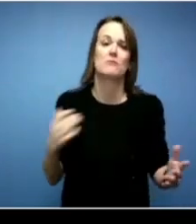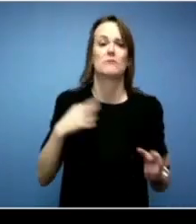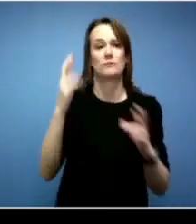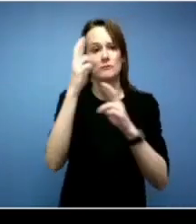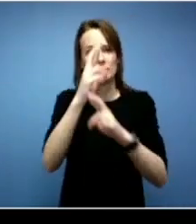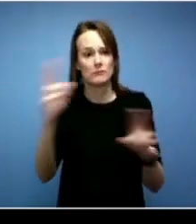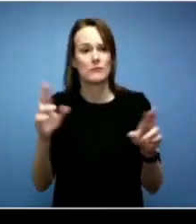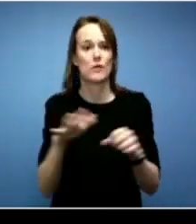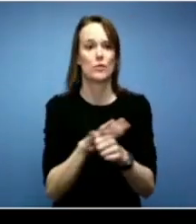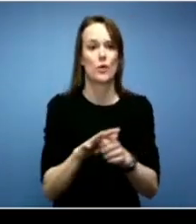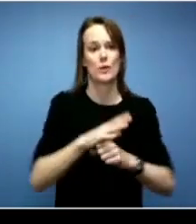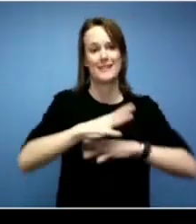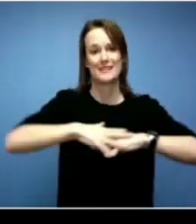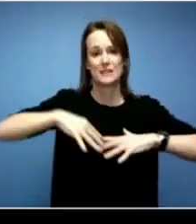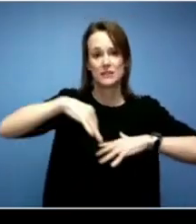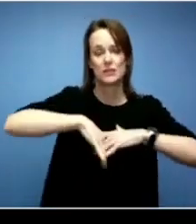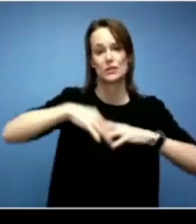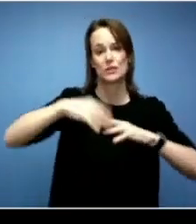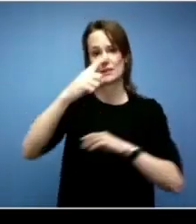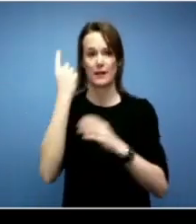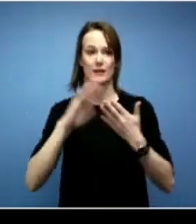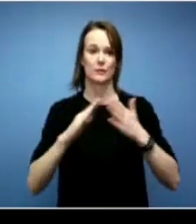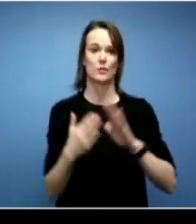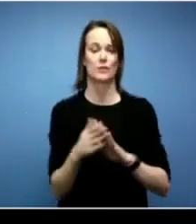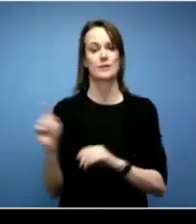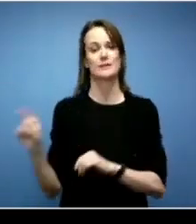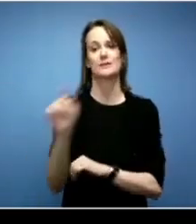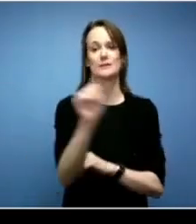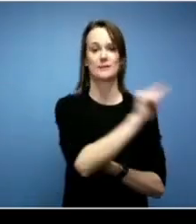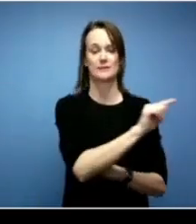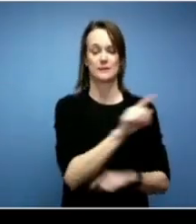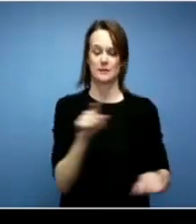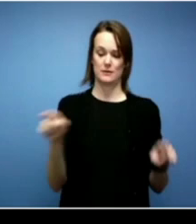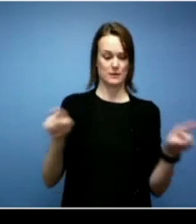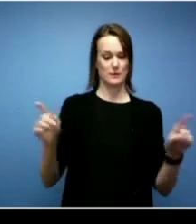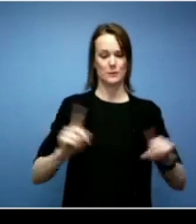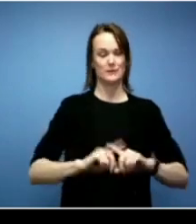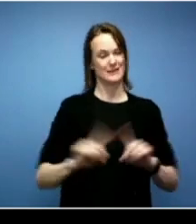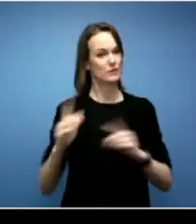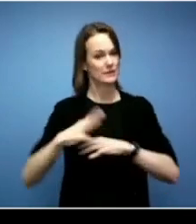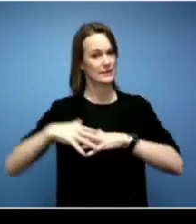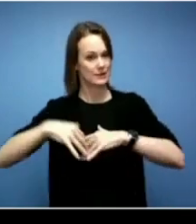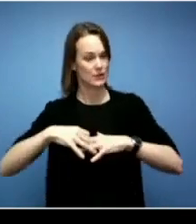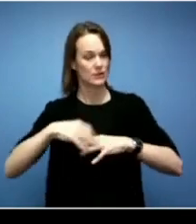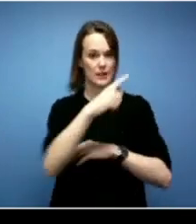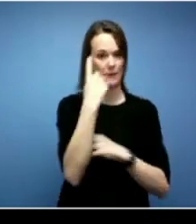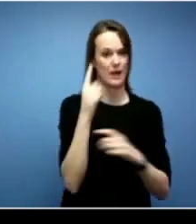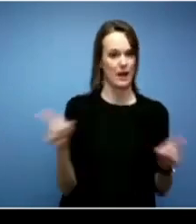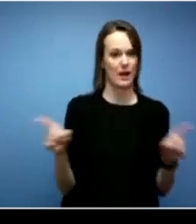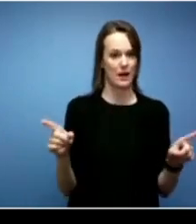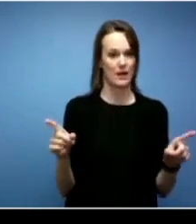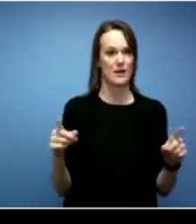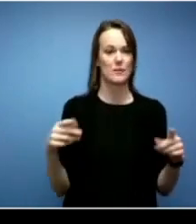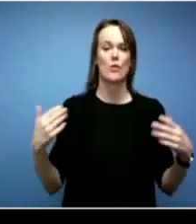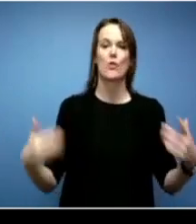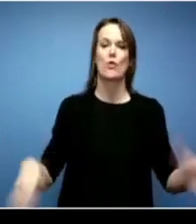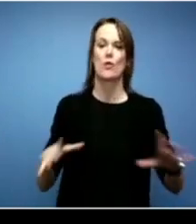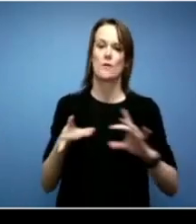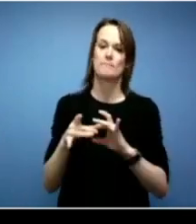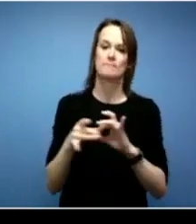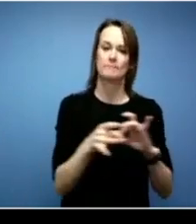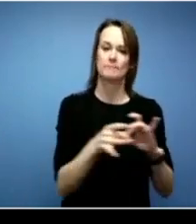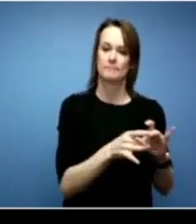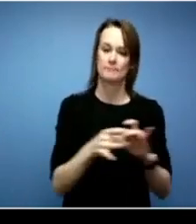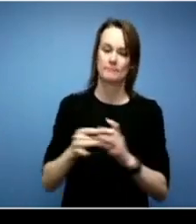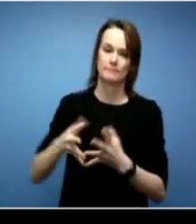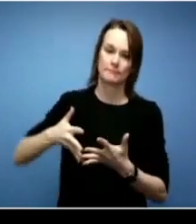and Black communities. Although there are differences, there is a deep interconnectedness between the Mi'kmaq people and the